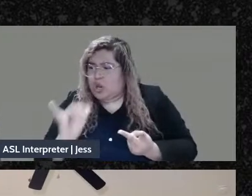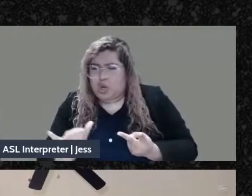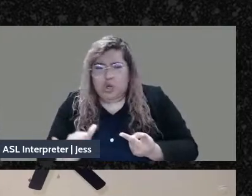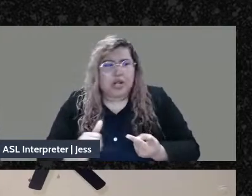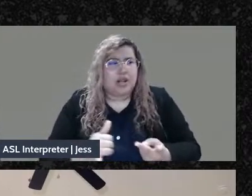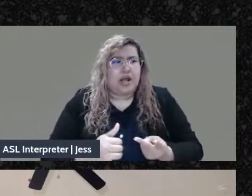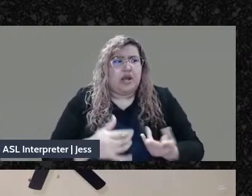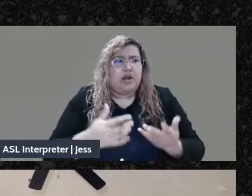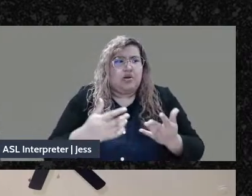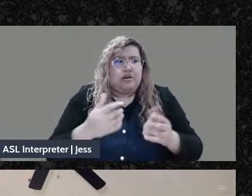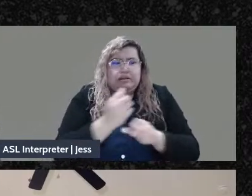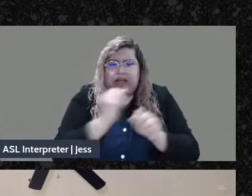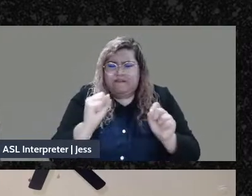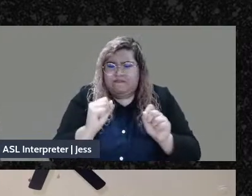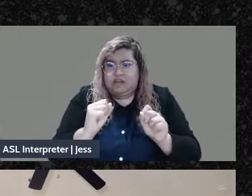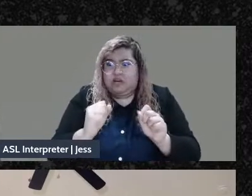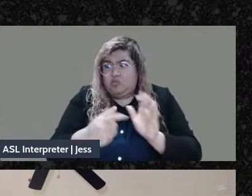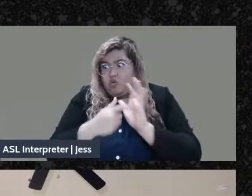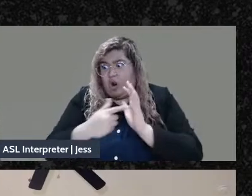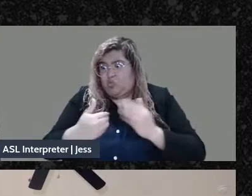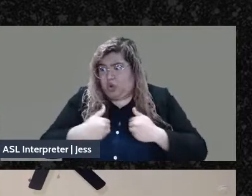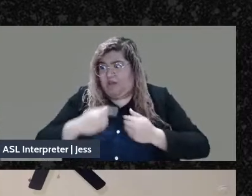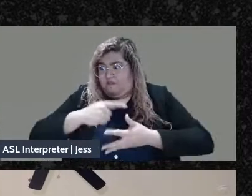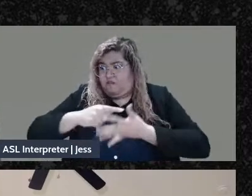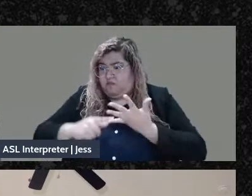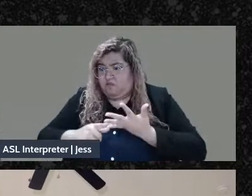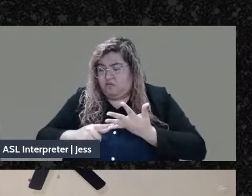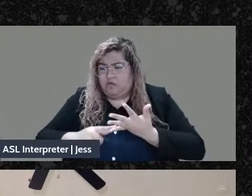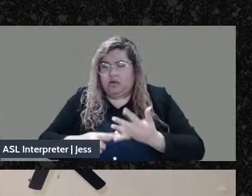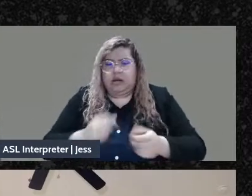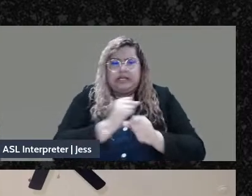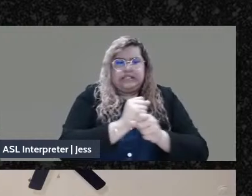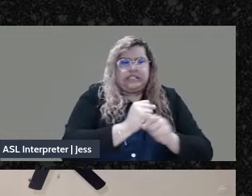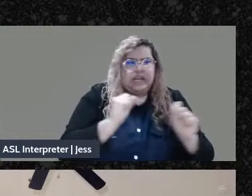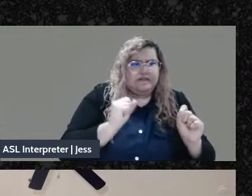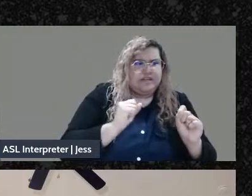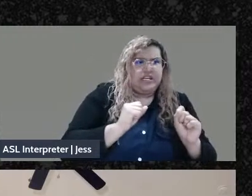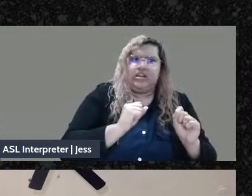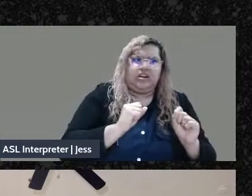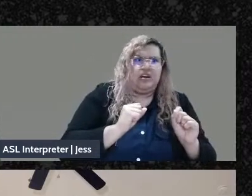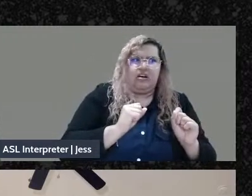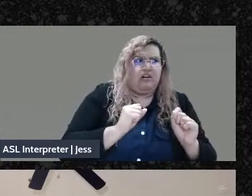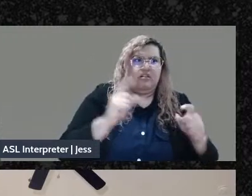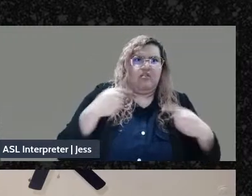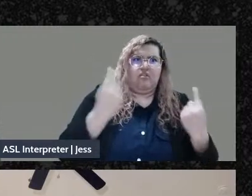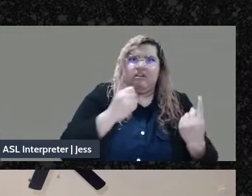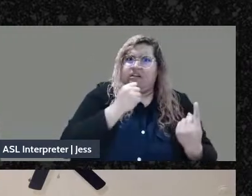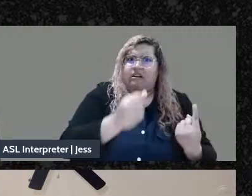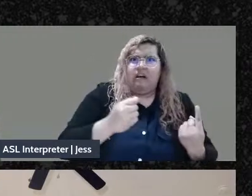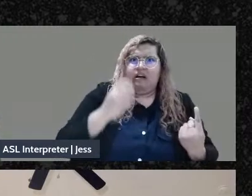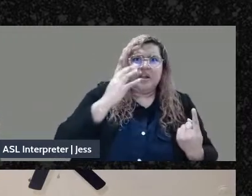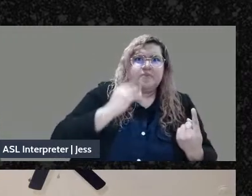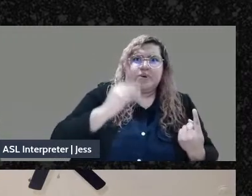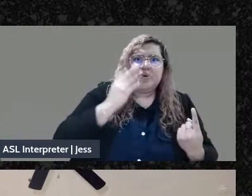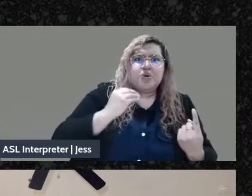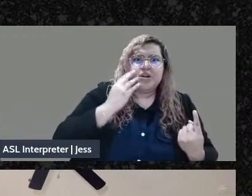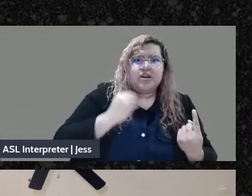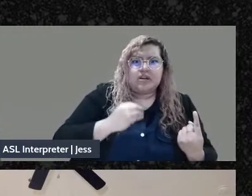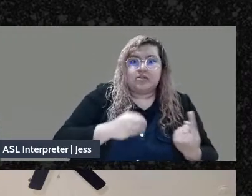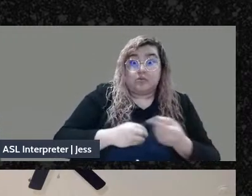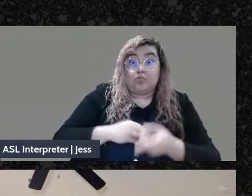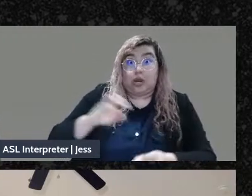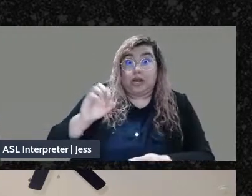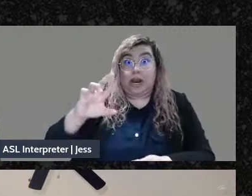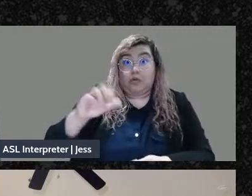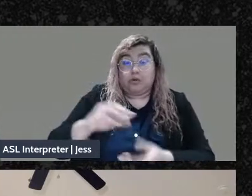safety requires, and what safety is not existing, to Erica's point, right now, as we continue to pour